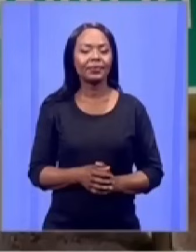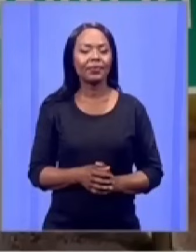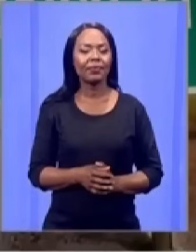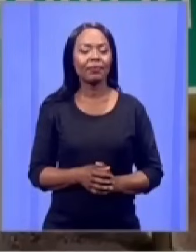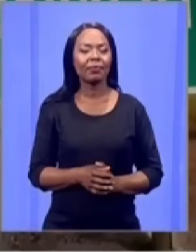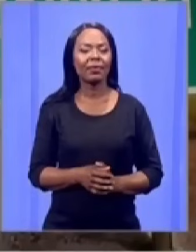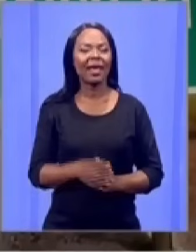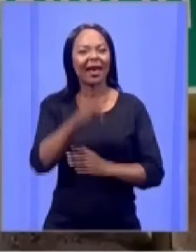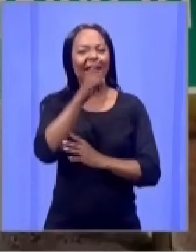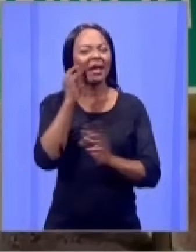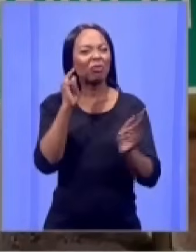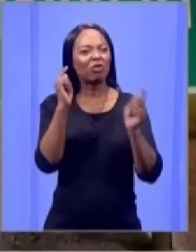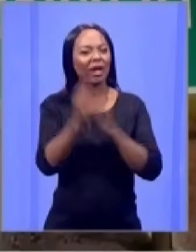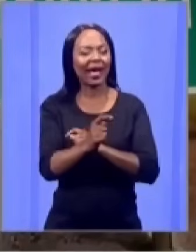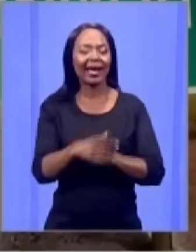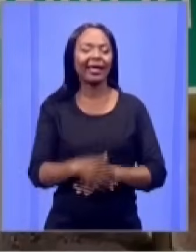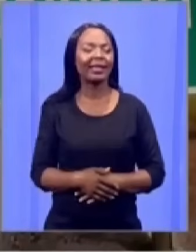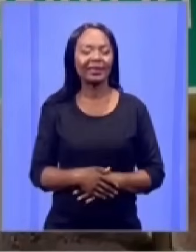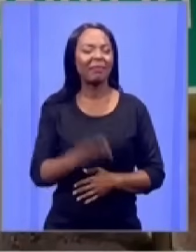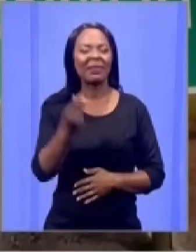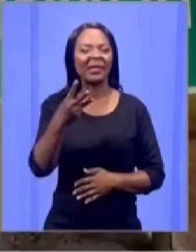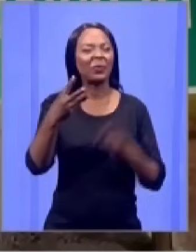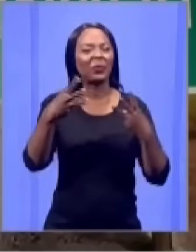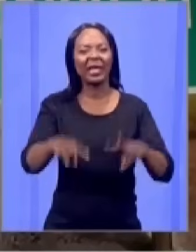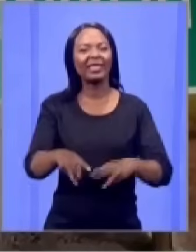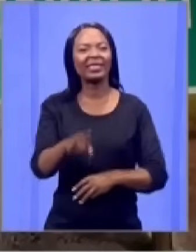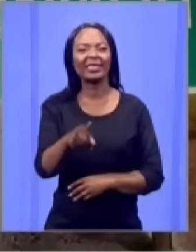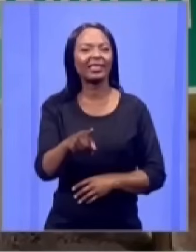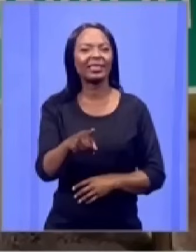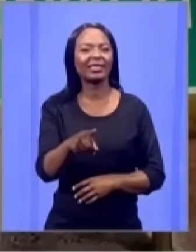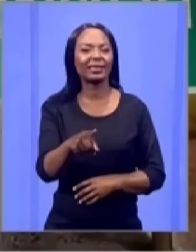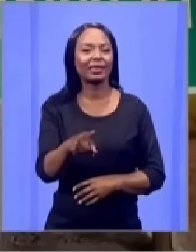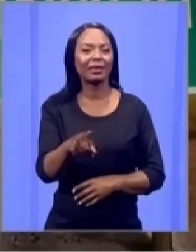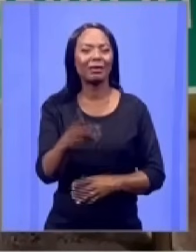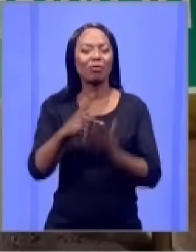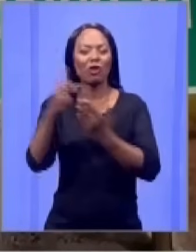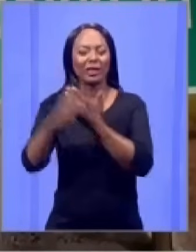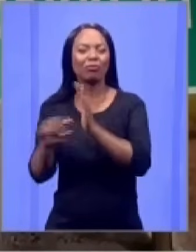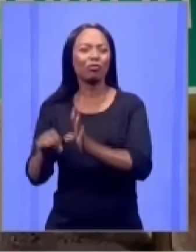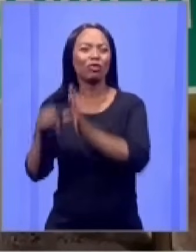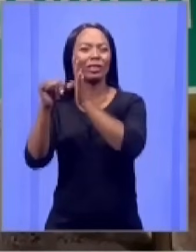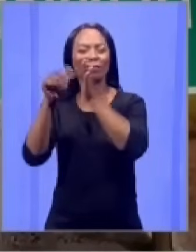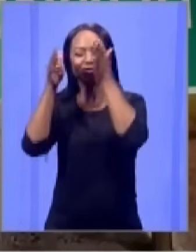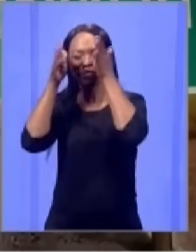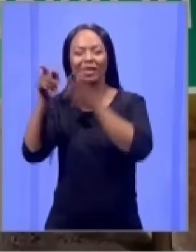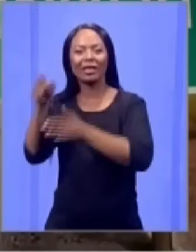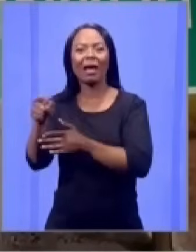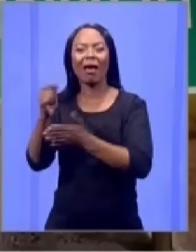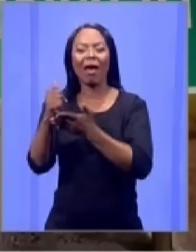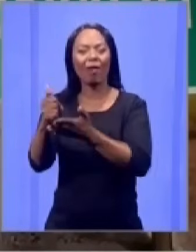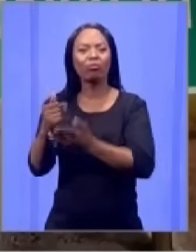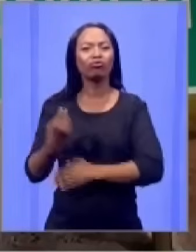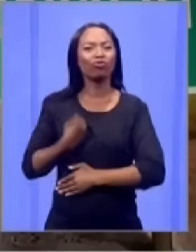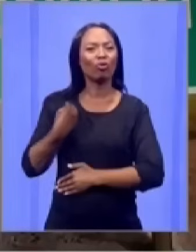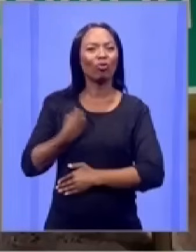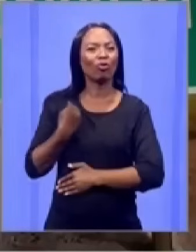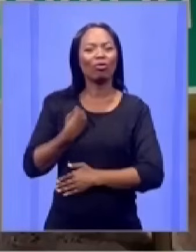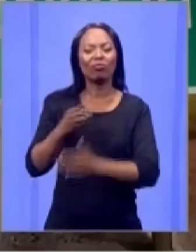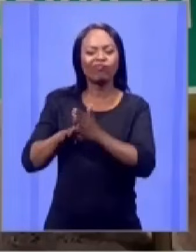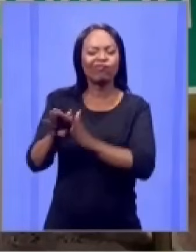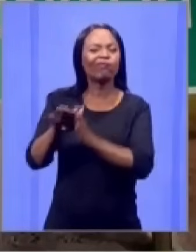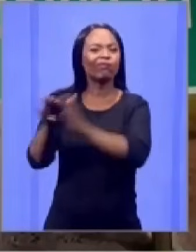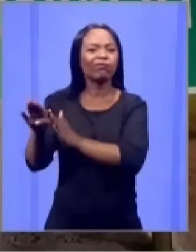Ho fetola ha mabitso ke tshenyo ya tjhelete e ngata ho le e ka ba e etsa diprojekte tsa ho thusa batjha hore ba tle ba kgone